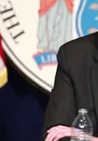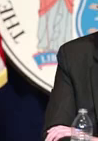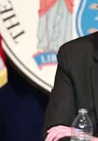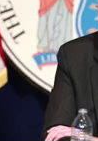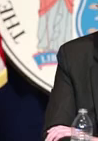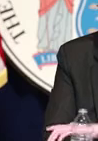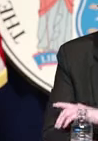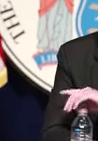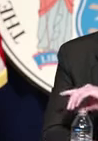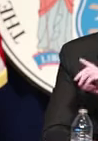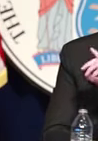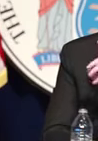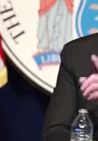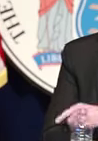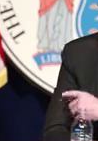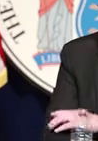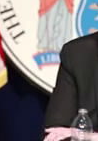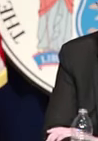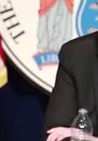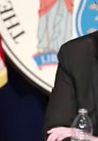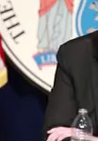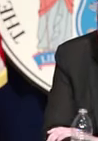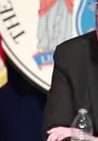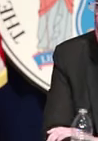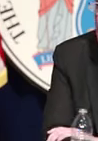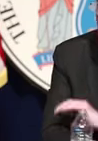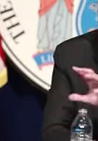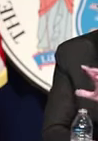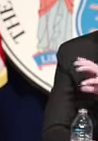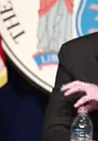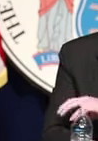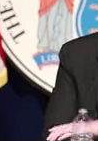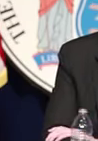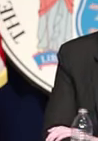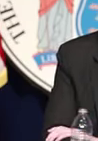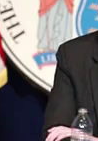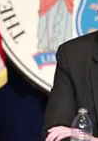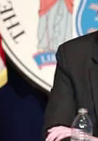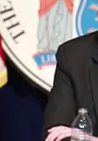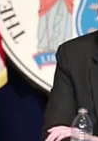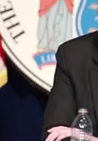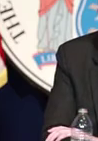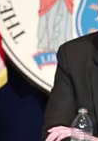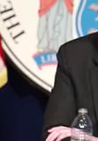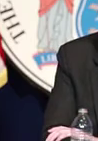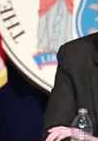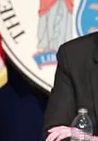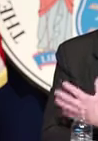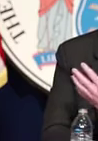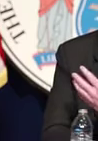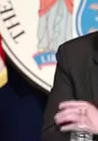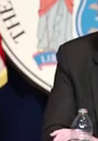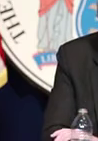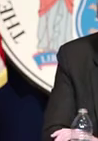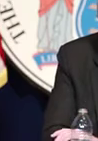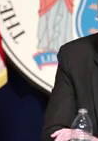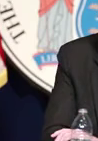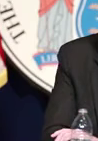pursuing multiple avenues literally around the world away from the strategic stockpile for ventilators and